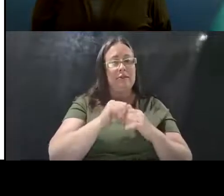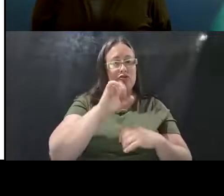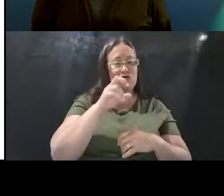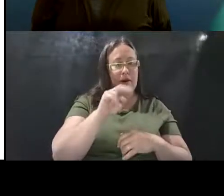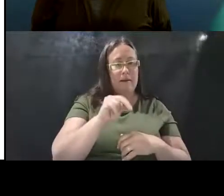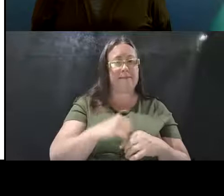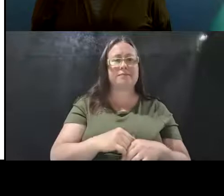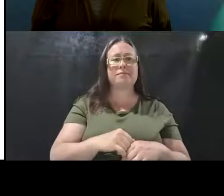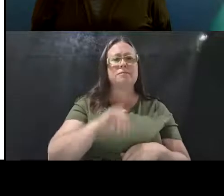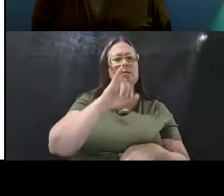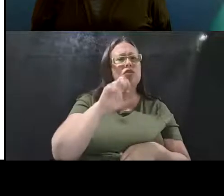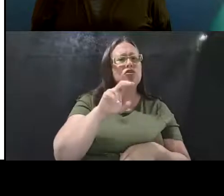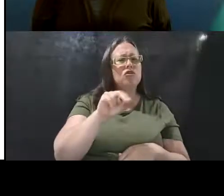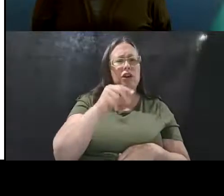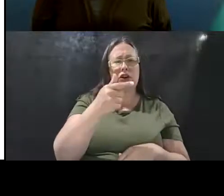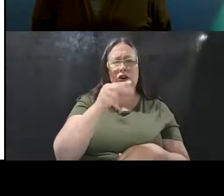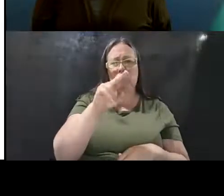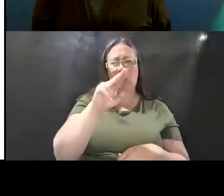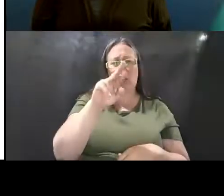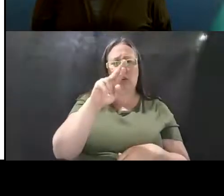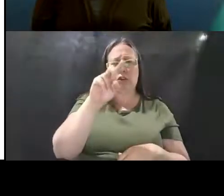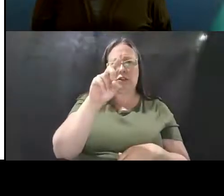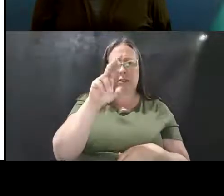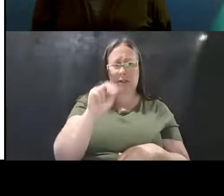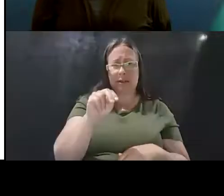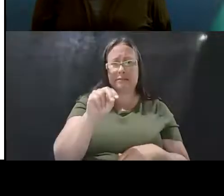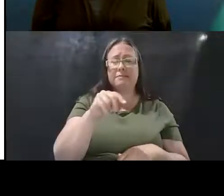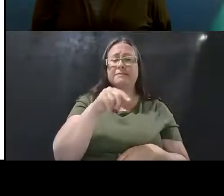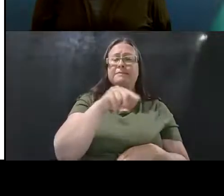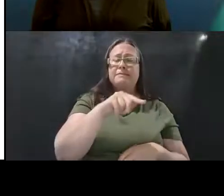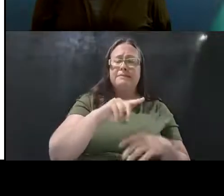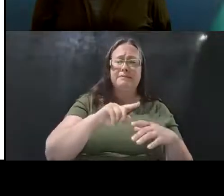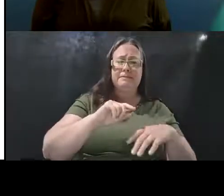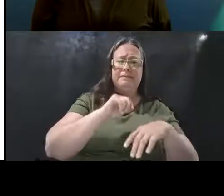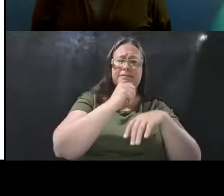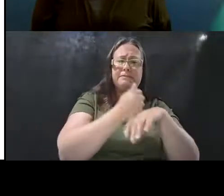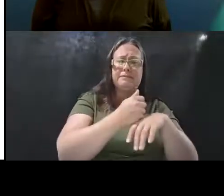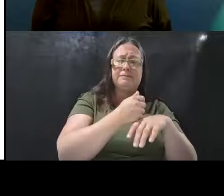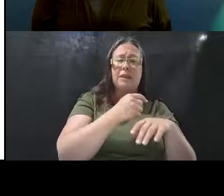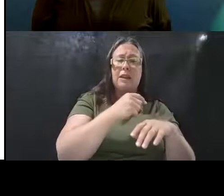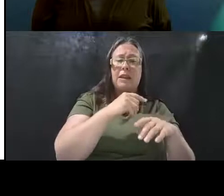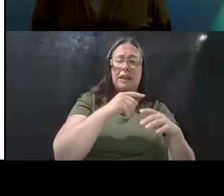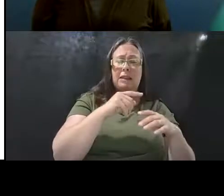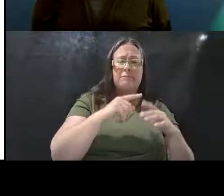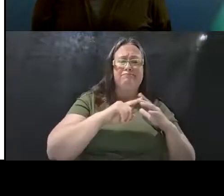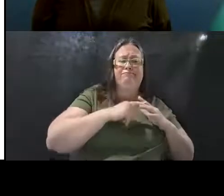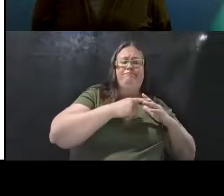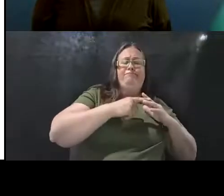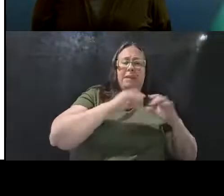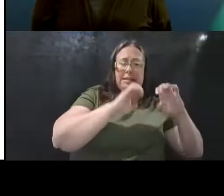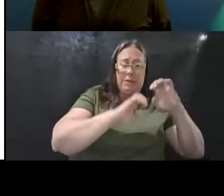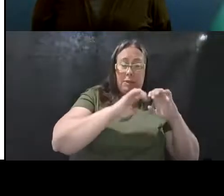John Gurdon had actually performed the seminal experiments 40 years before that